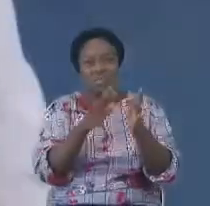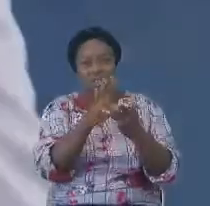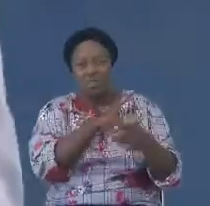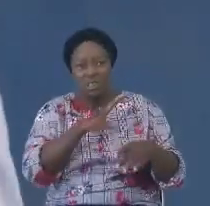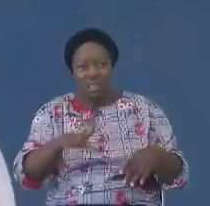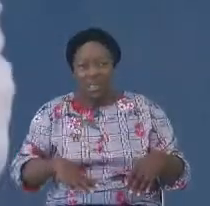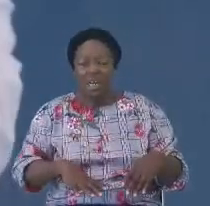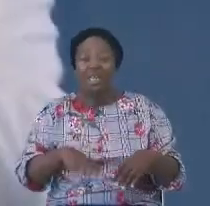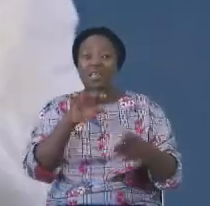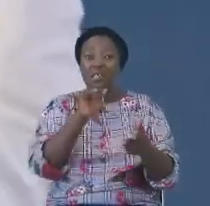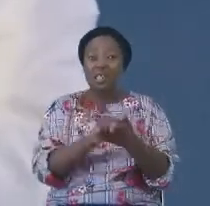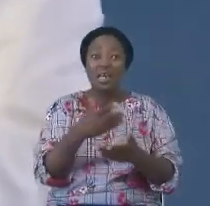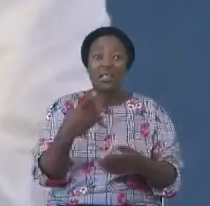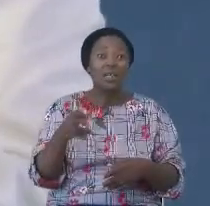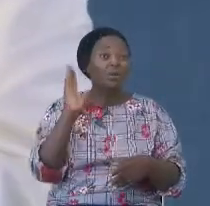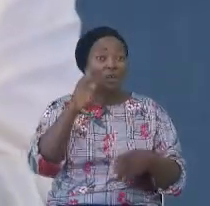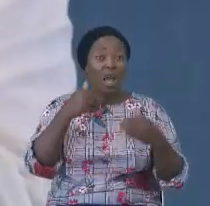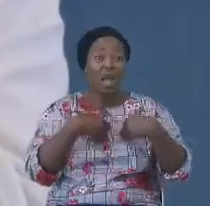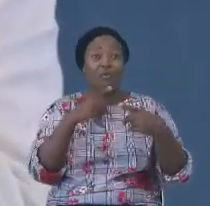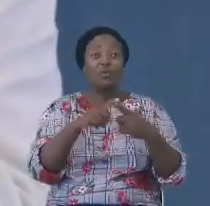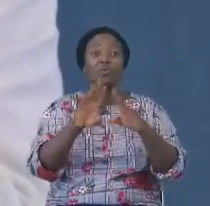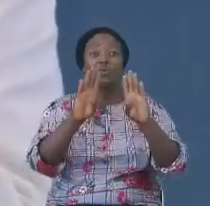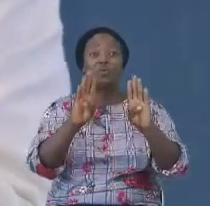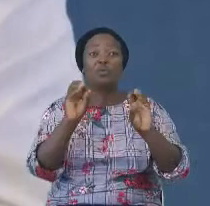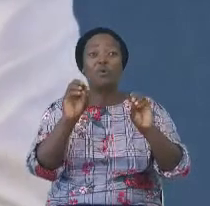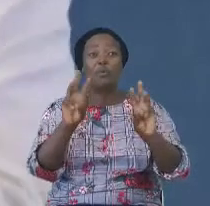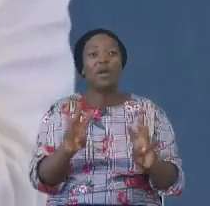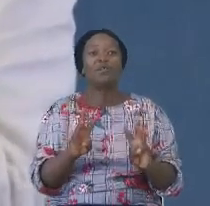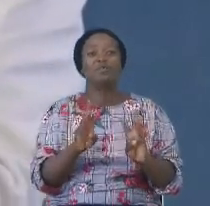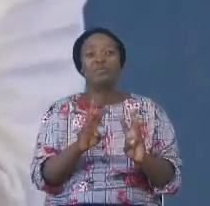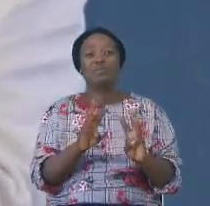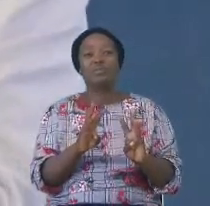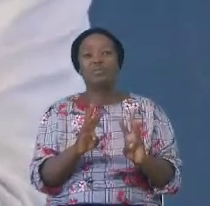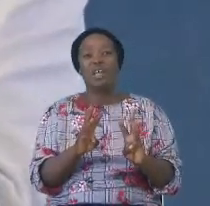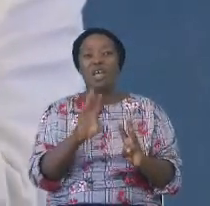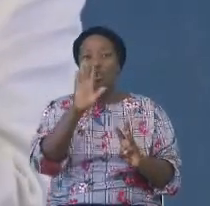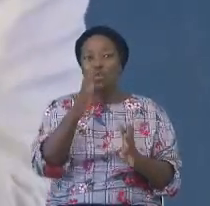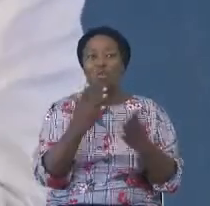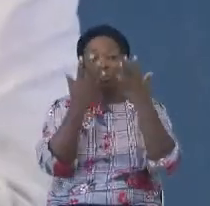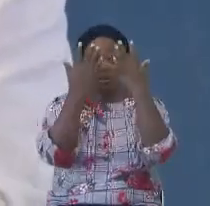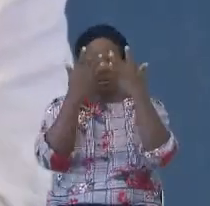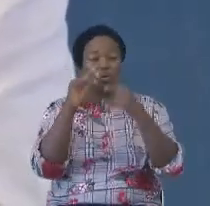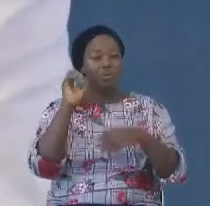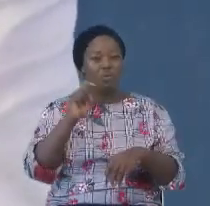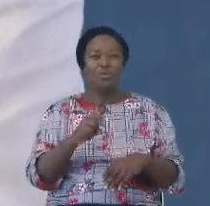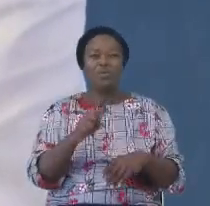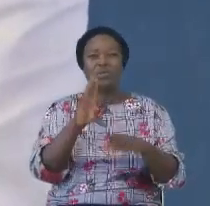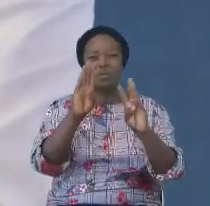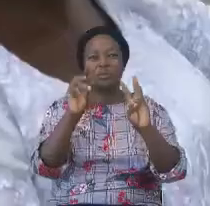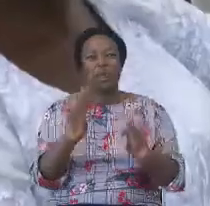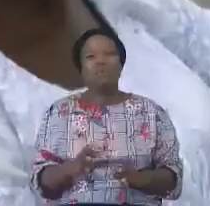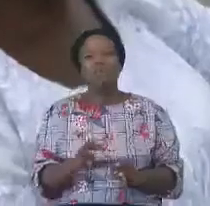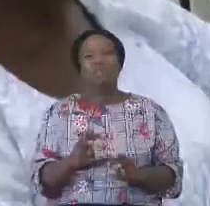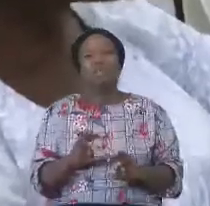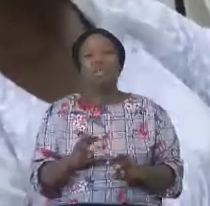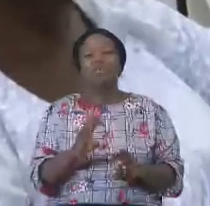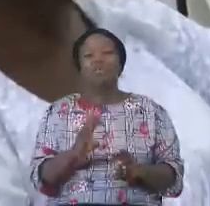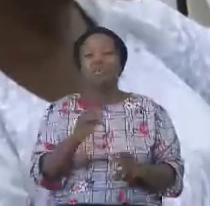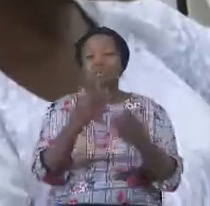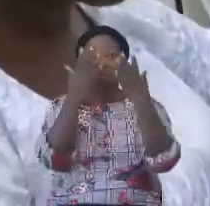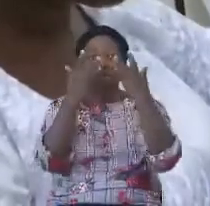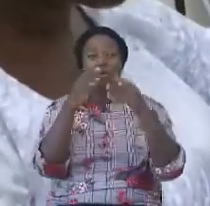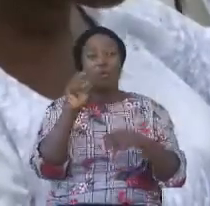of perdition, when we mention the name of Jesus, that thing has to bow.